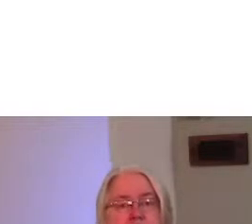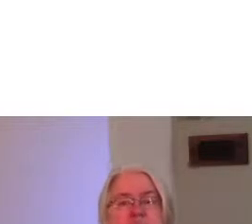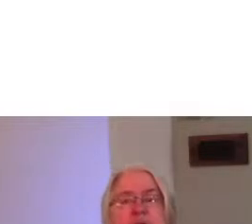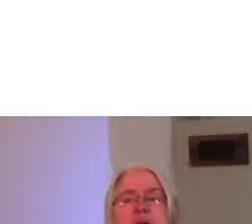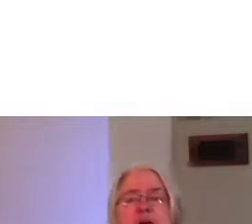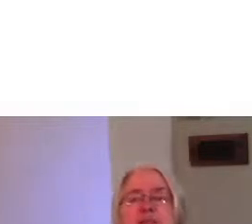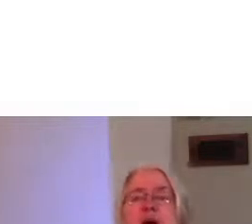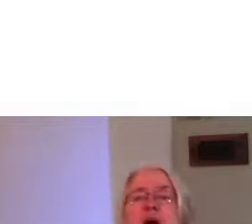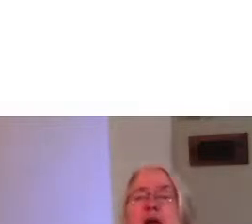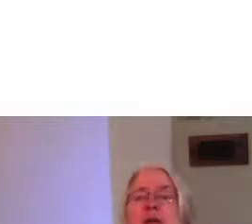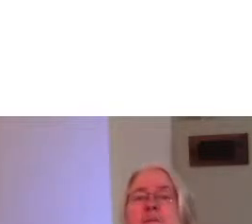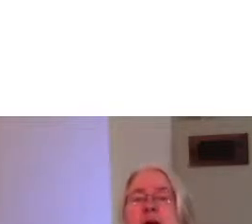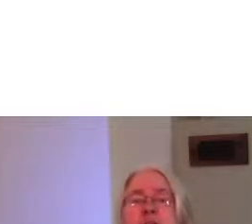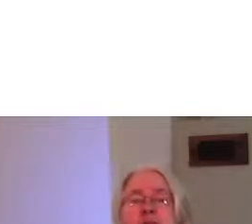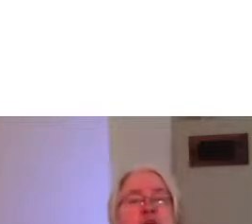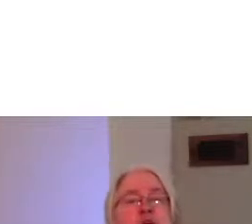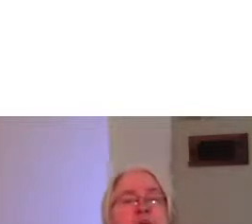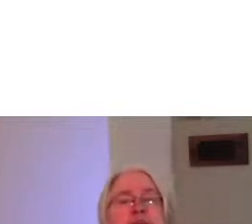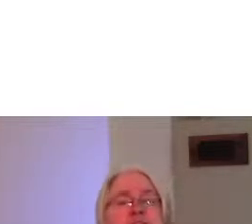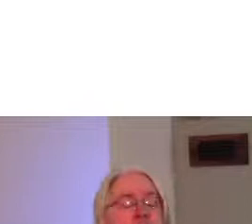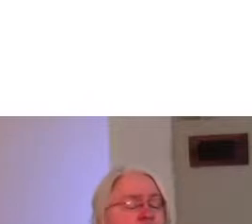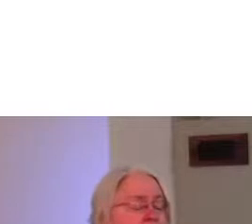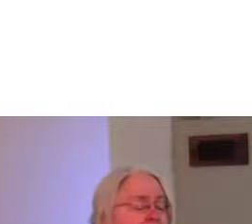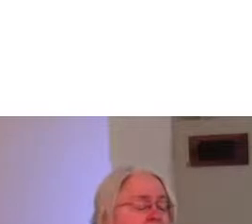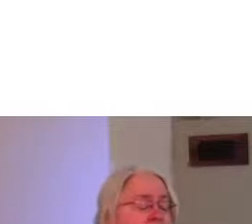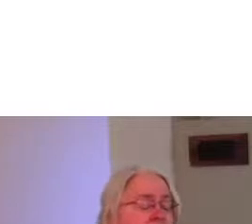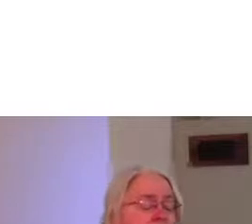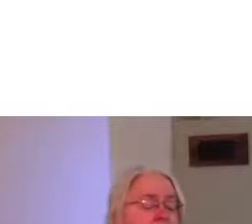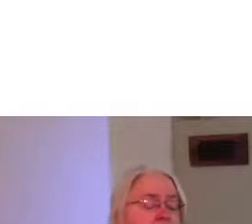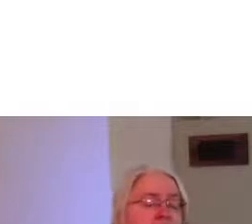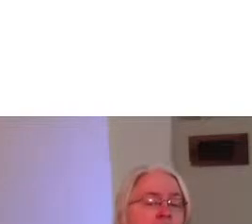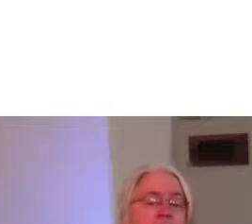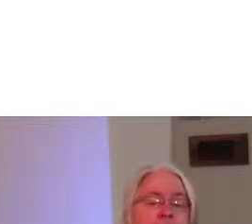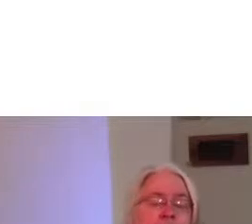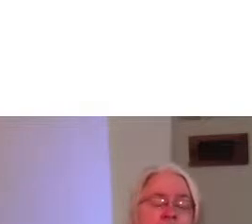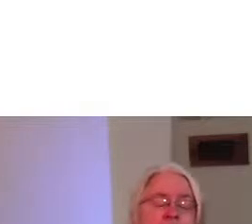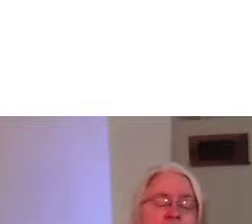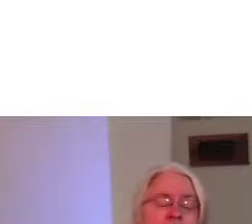a time to be together.